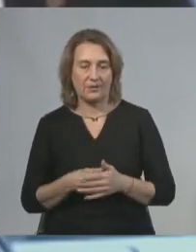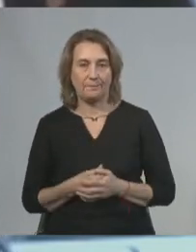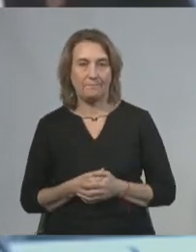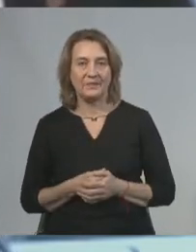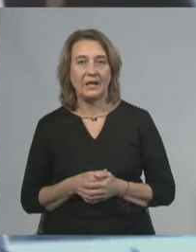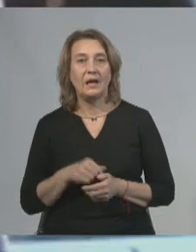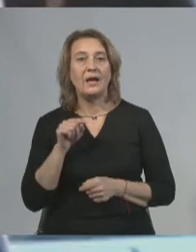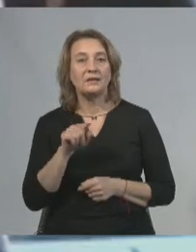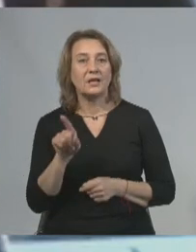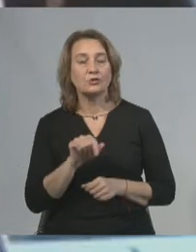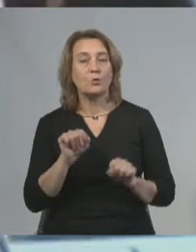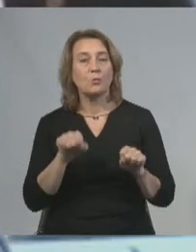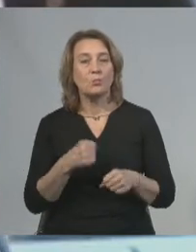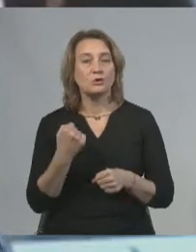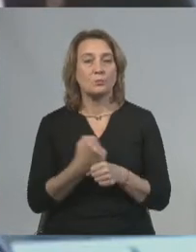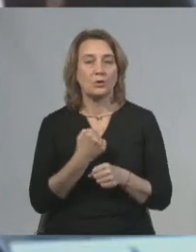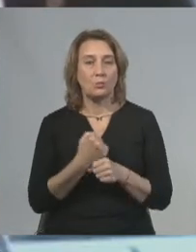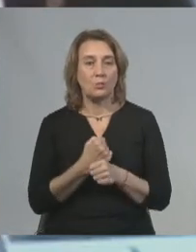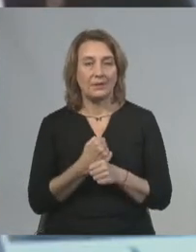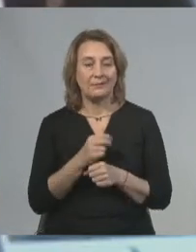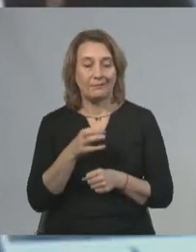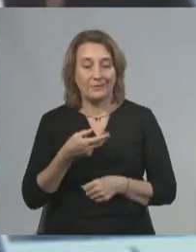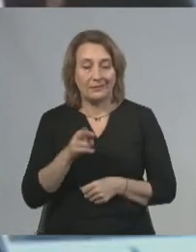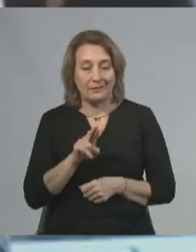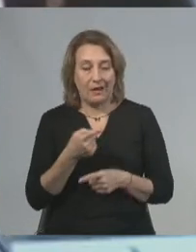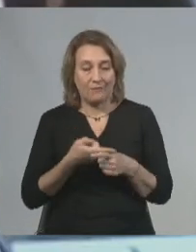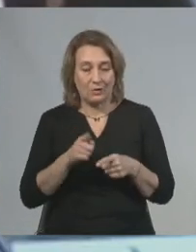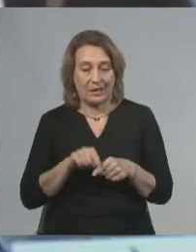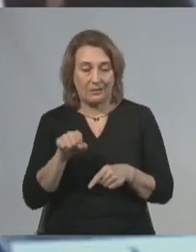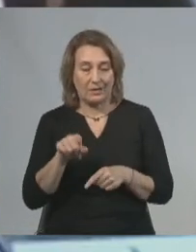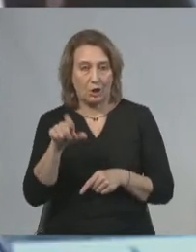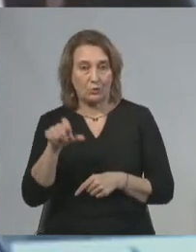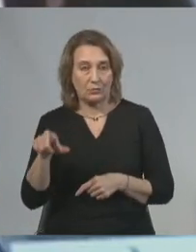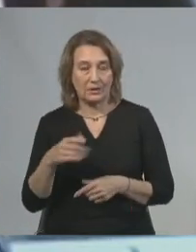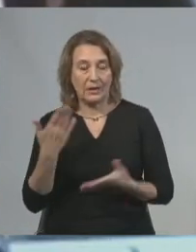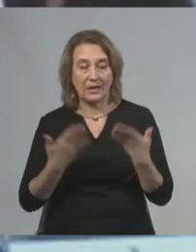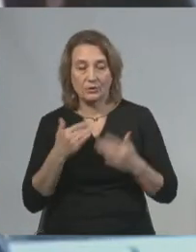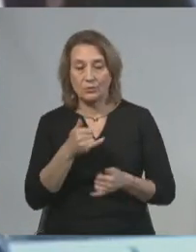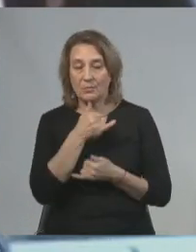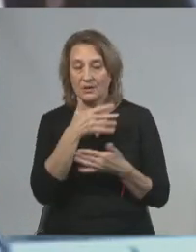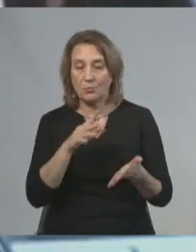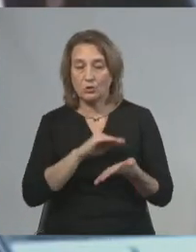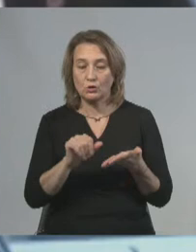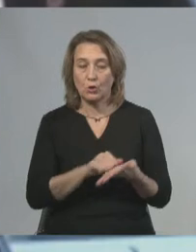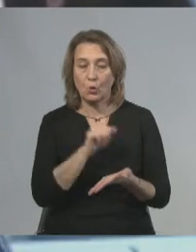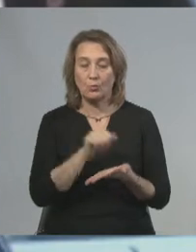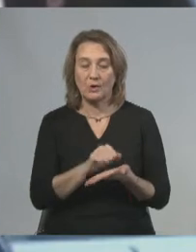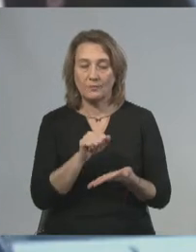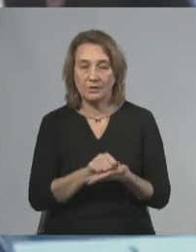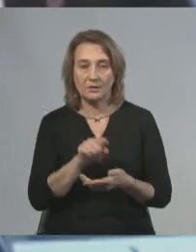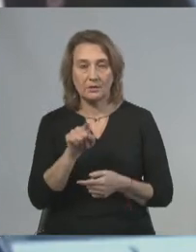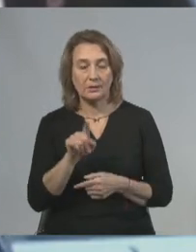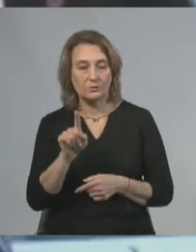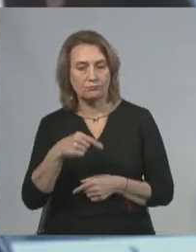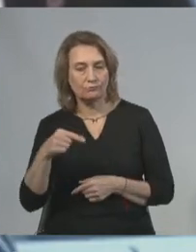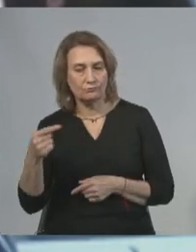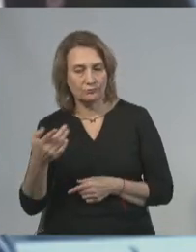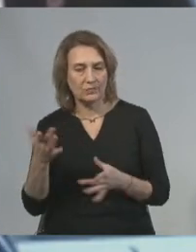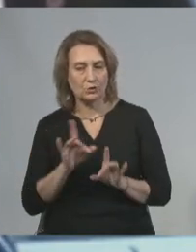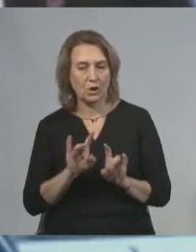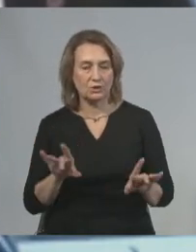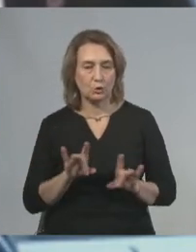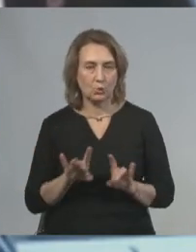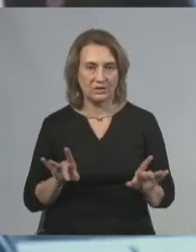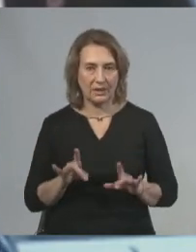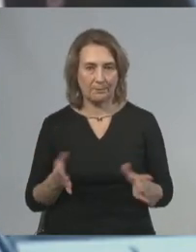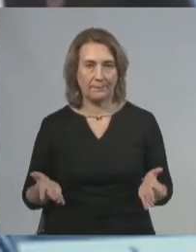something or cannot publish something it's against the rules it's not by the book we're not gonna publish it so not only on my uh the television that